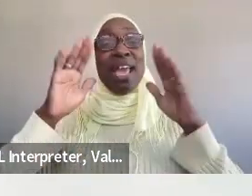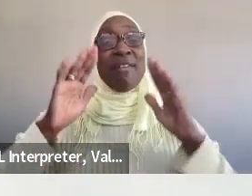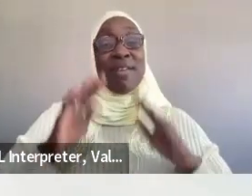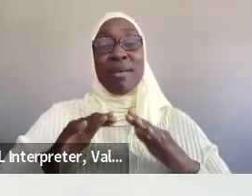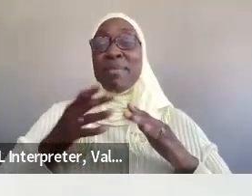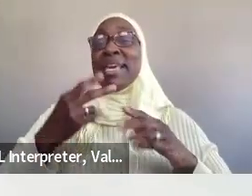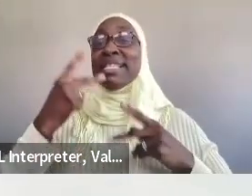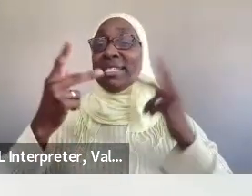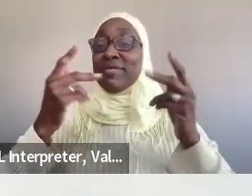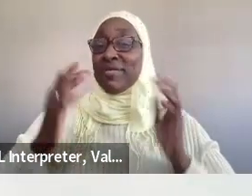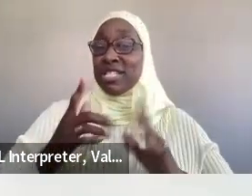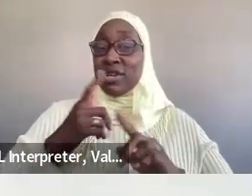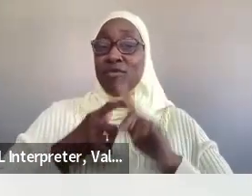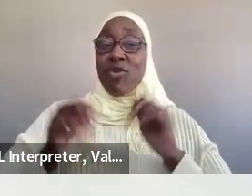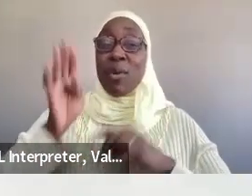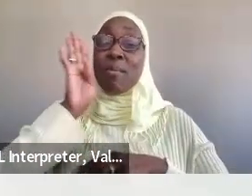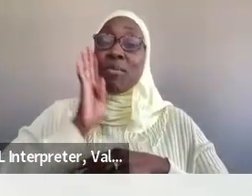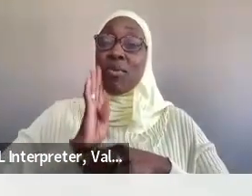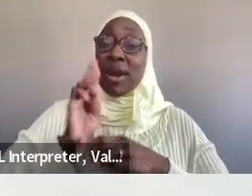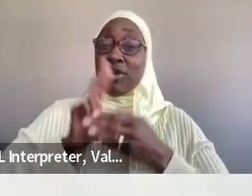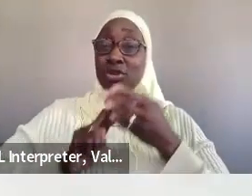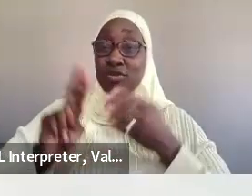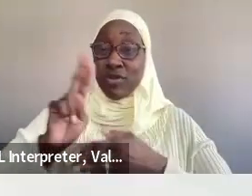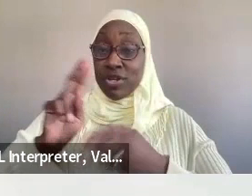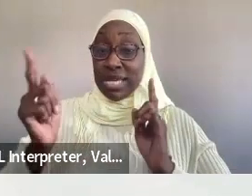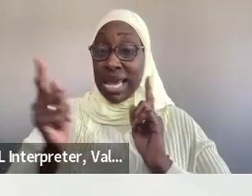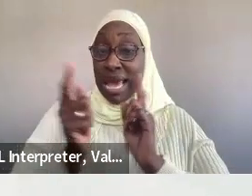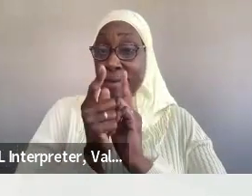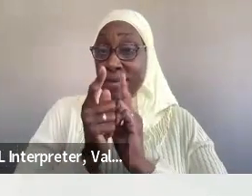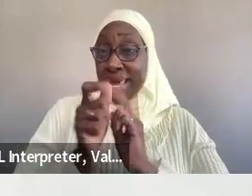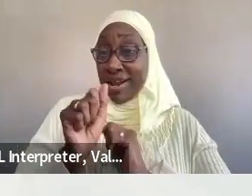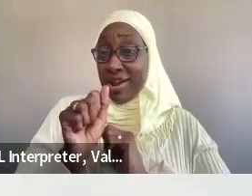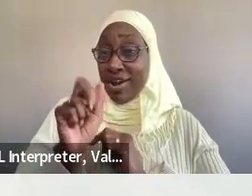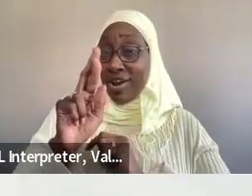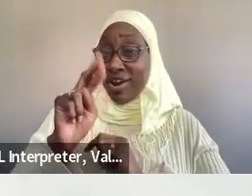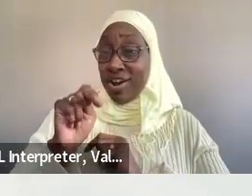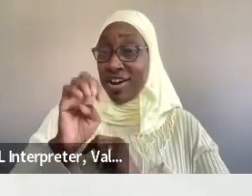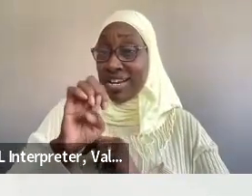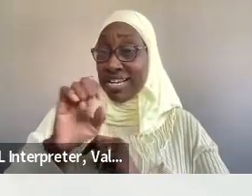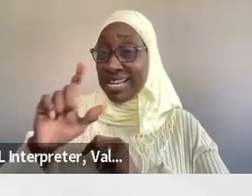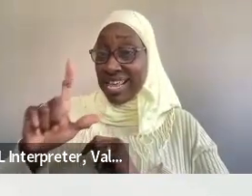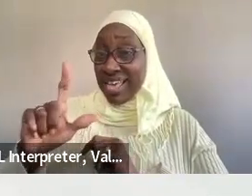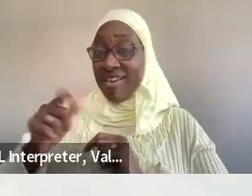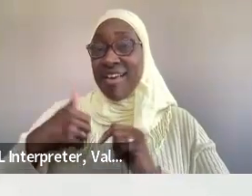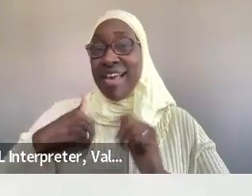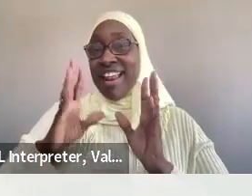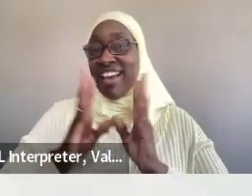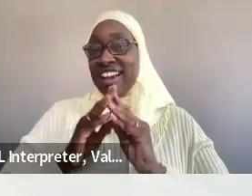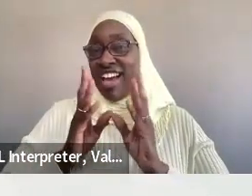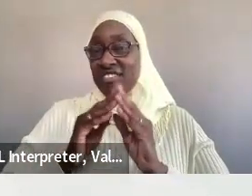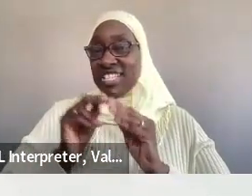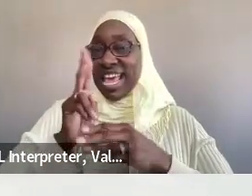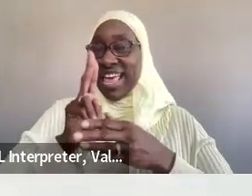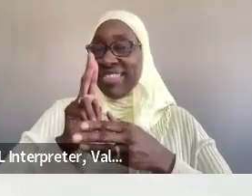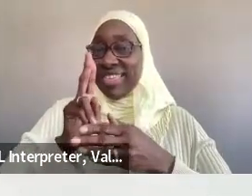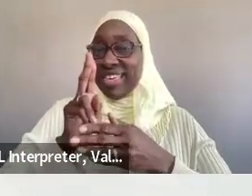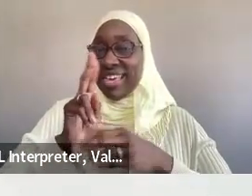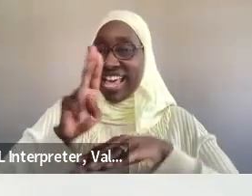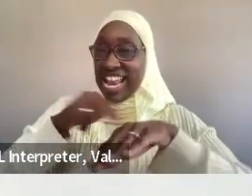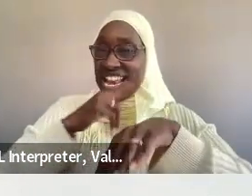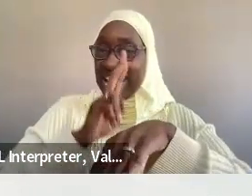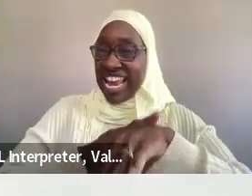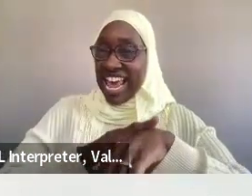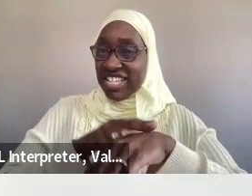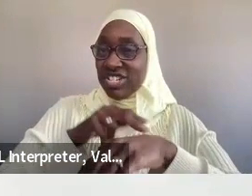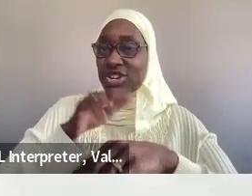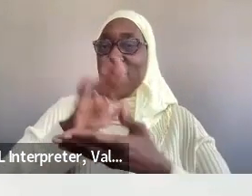Brown University. I actually met Arnell at it was a conference at the National Academies of Science. It was just really